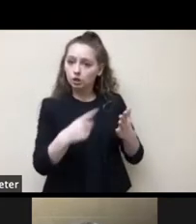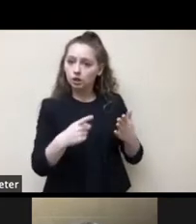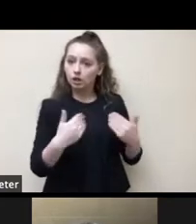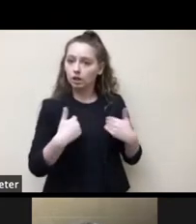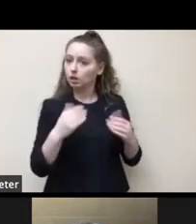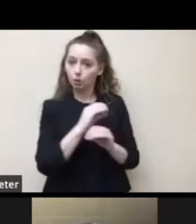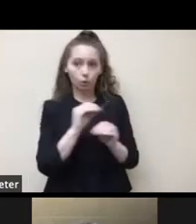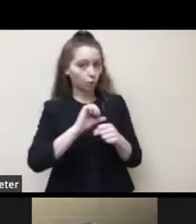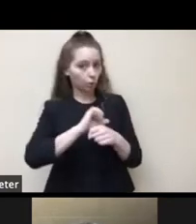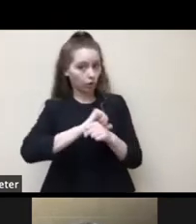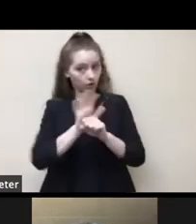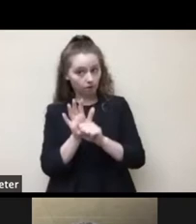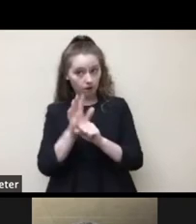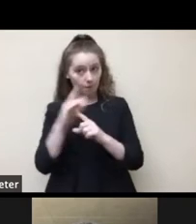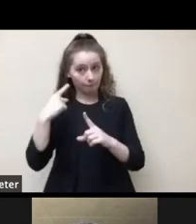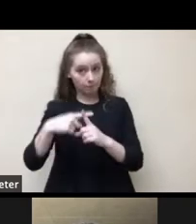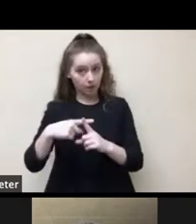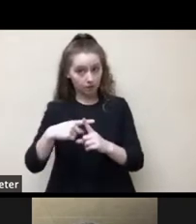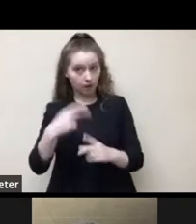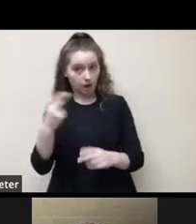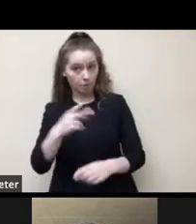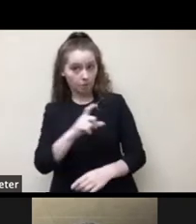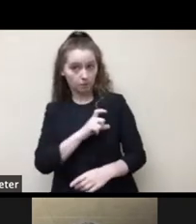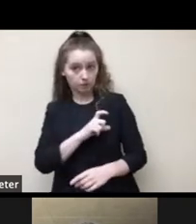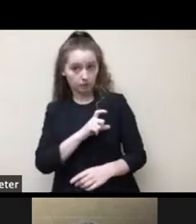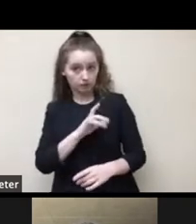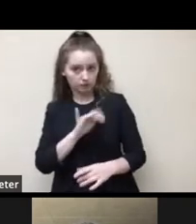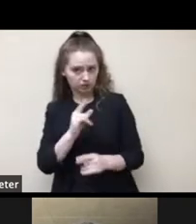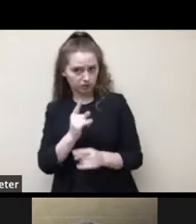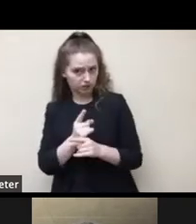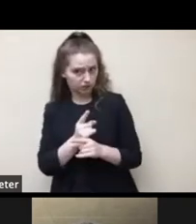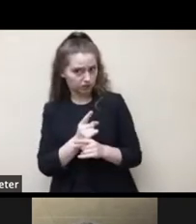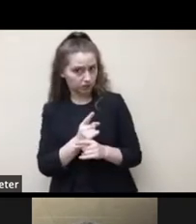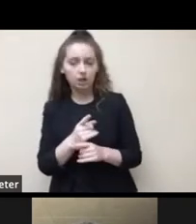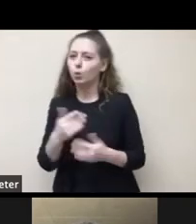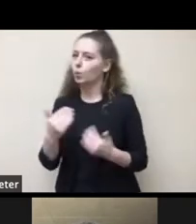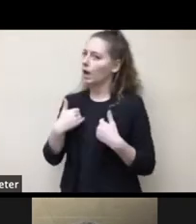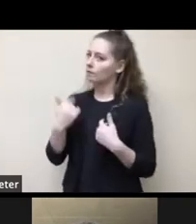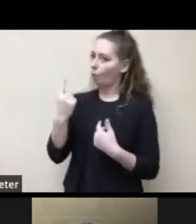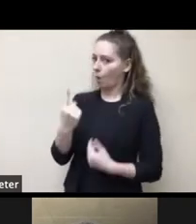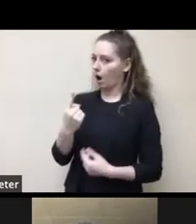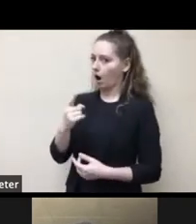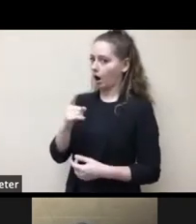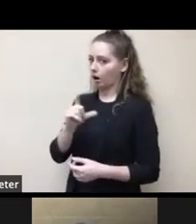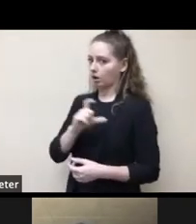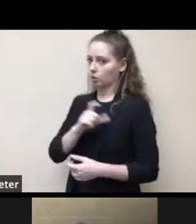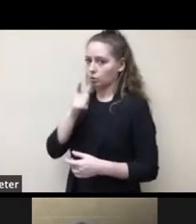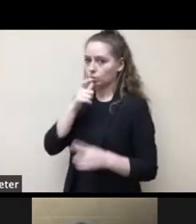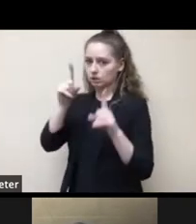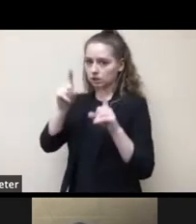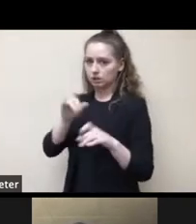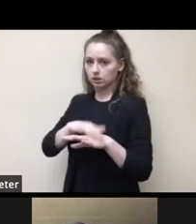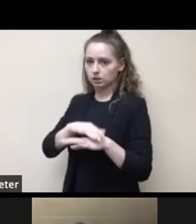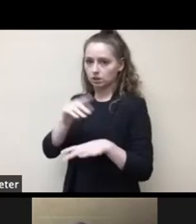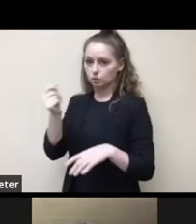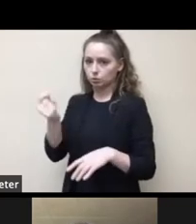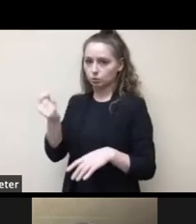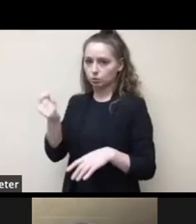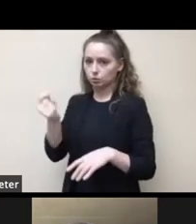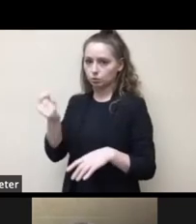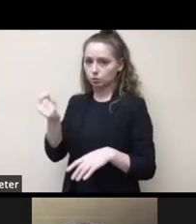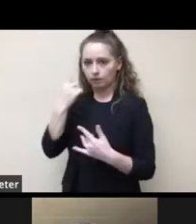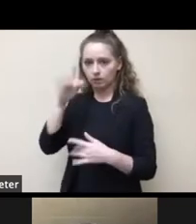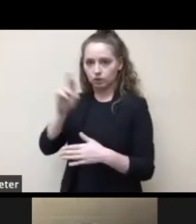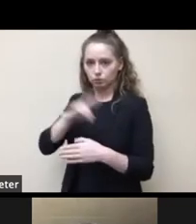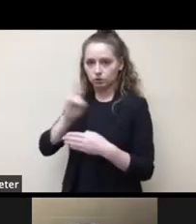positive Hammond police officers. Is that still the case? Well, we have one officer who's got tested on Tuesday. We're waiting for his results. Hopefully